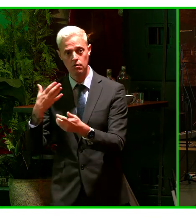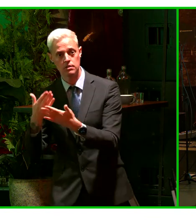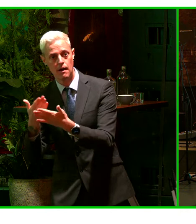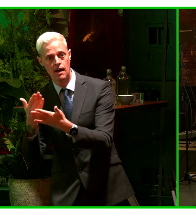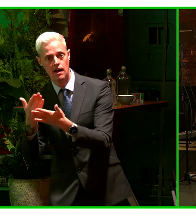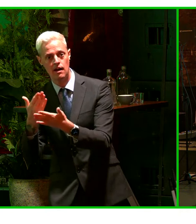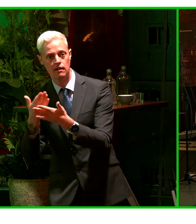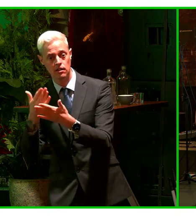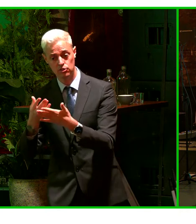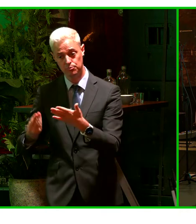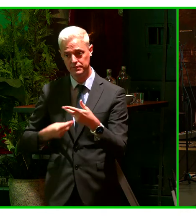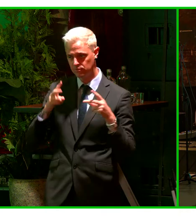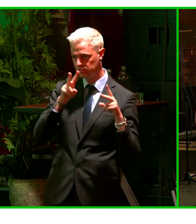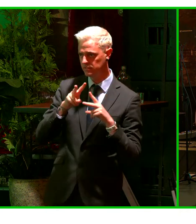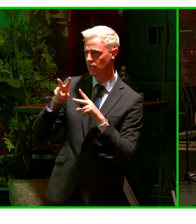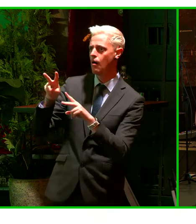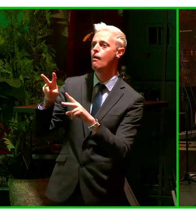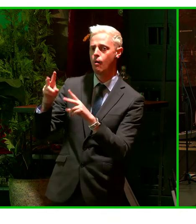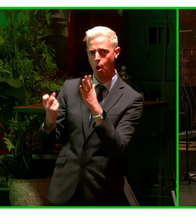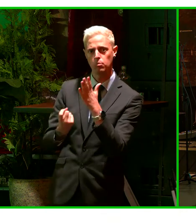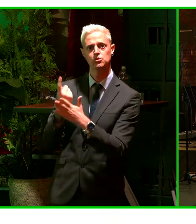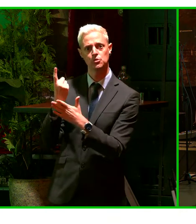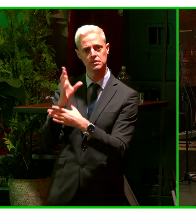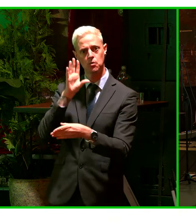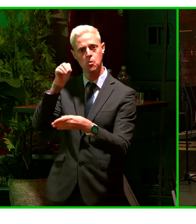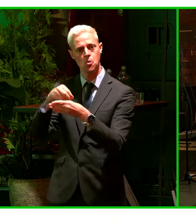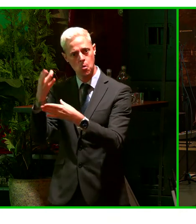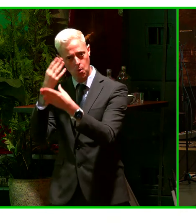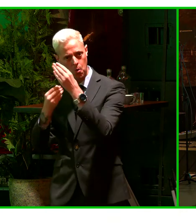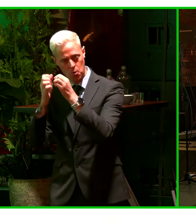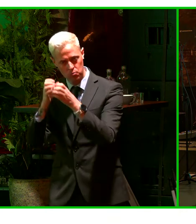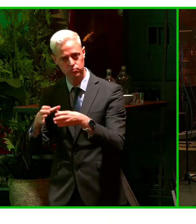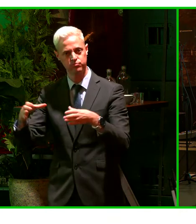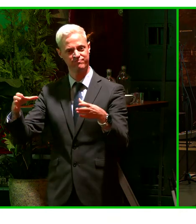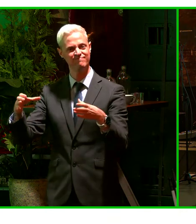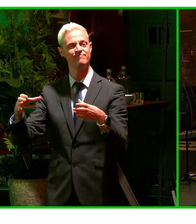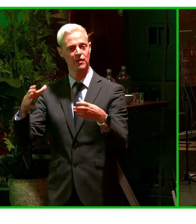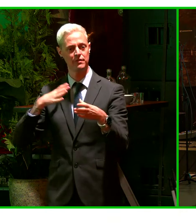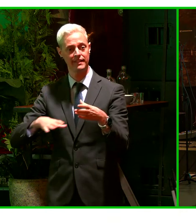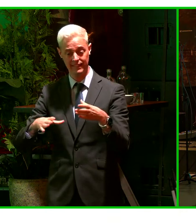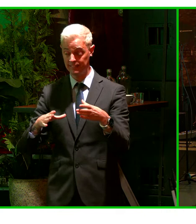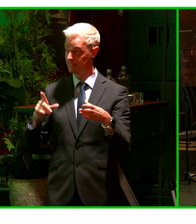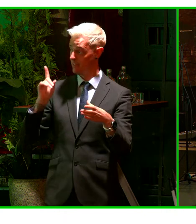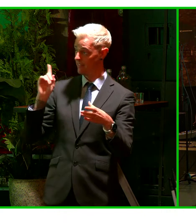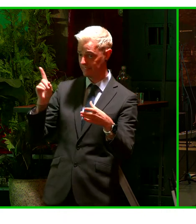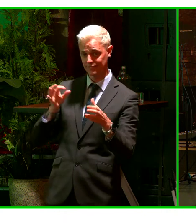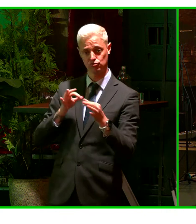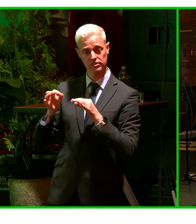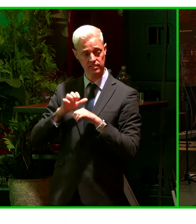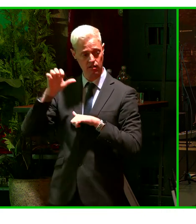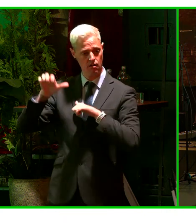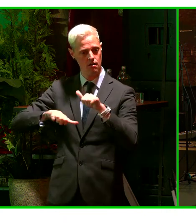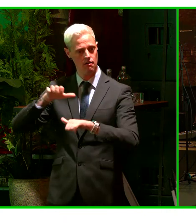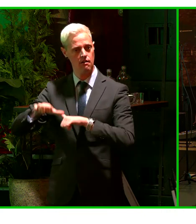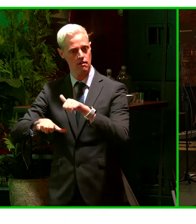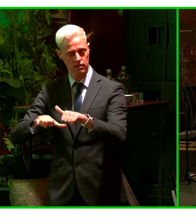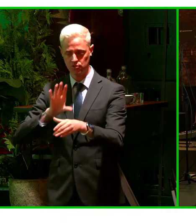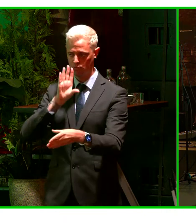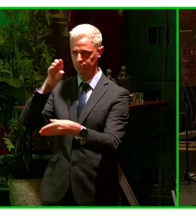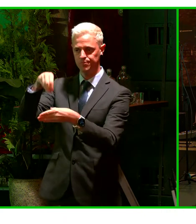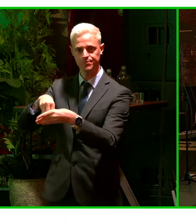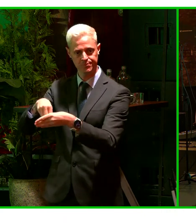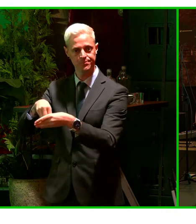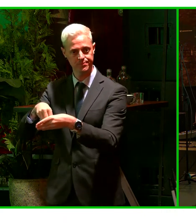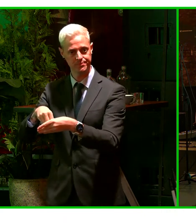that opportunity. And that's what the heat and building strategy lays out, that pathway of opportunity for places to go take